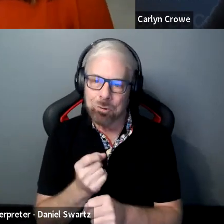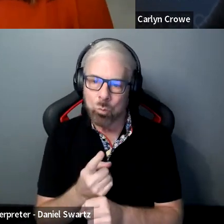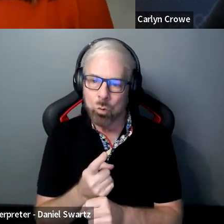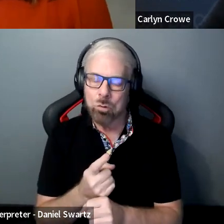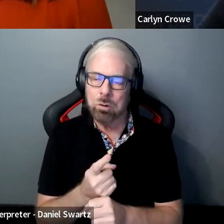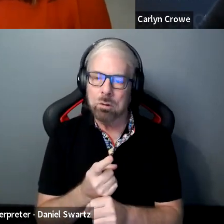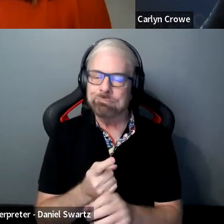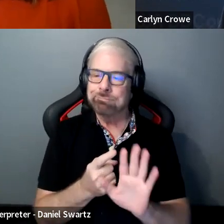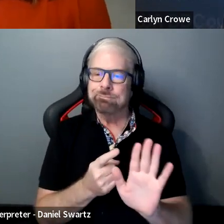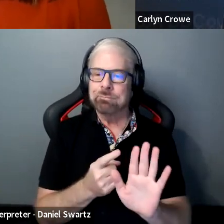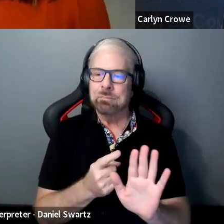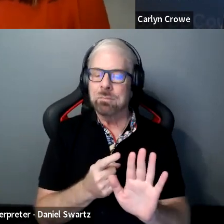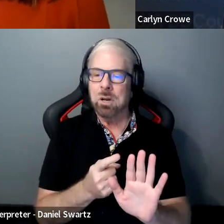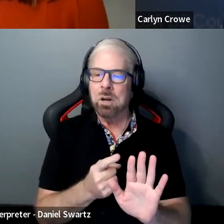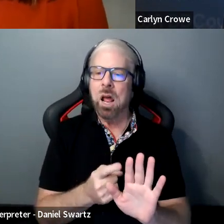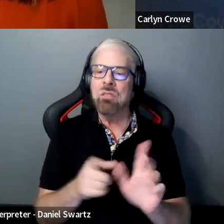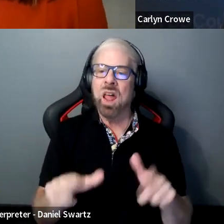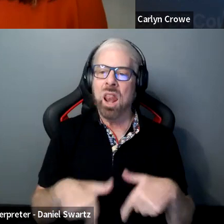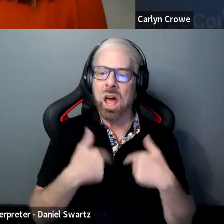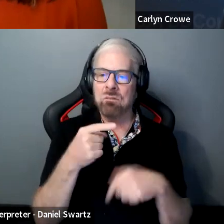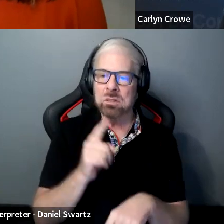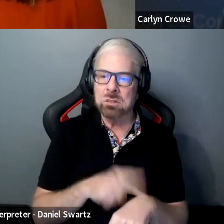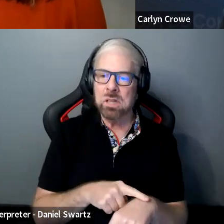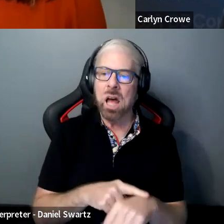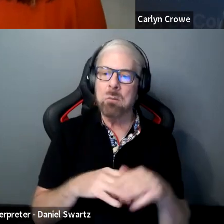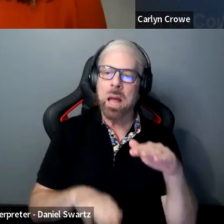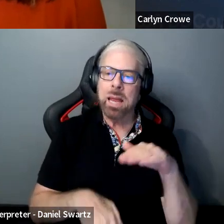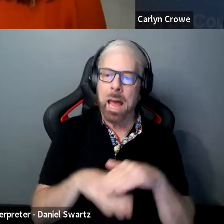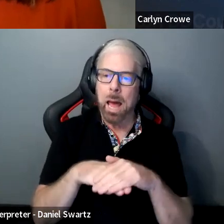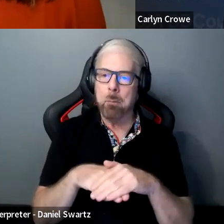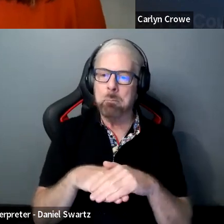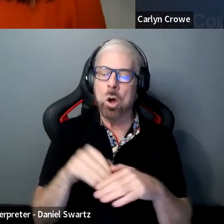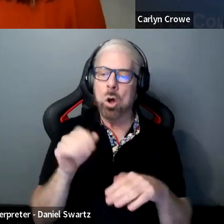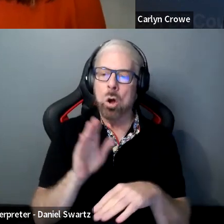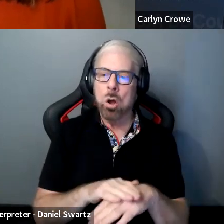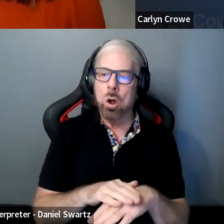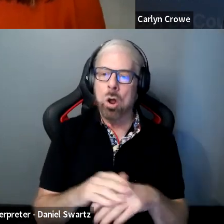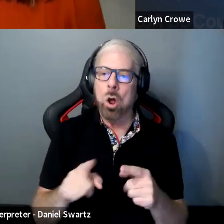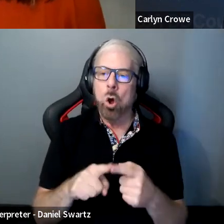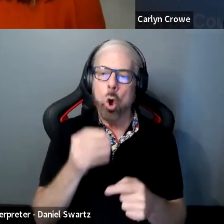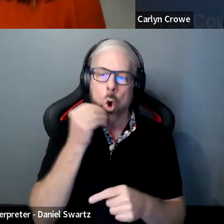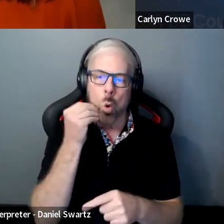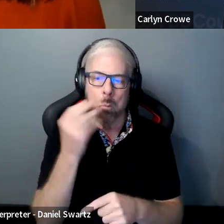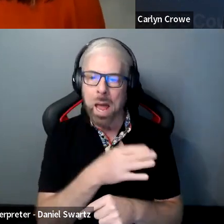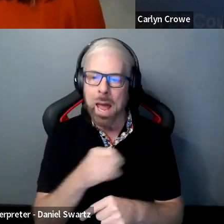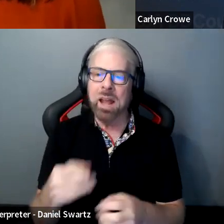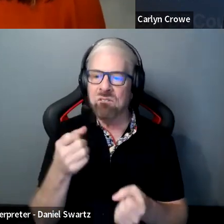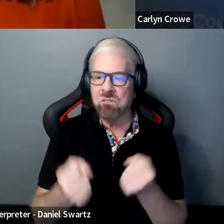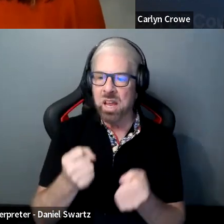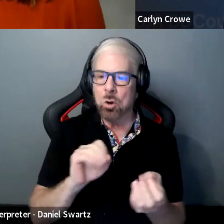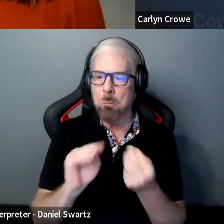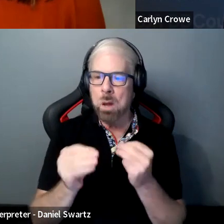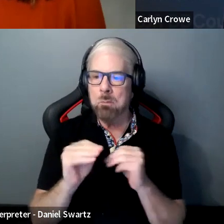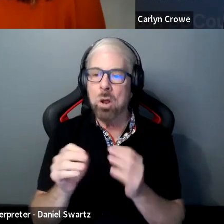or that lifetime cap on home and vehicle modifications for those people that are in the